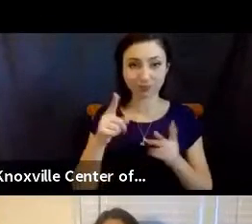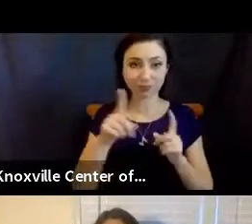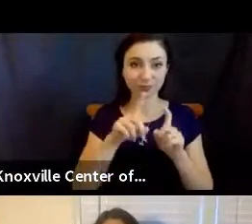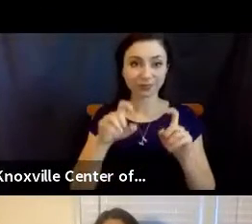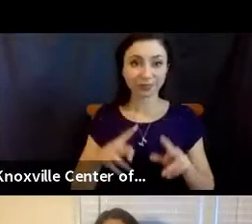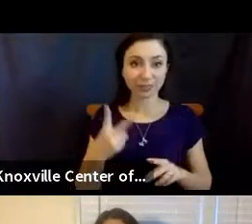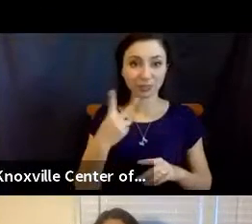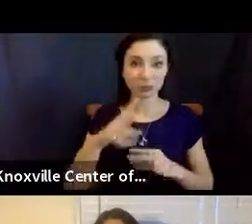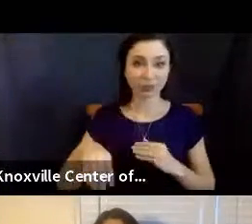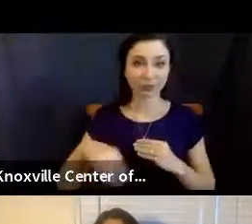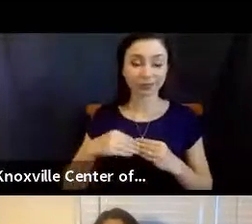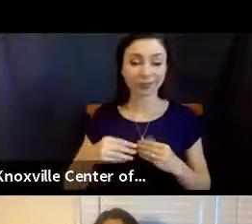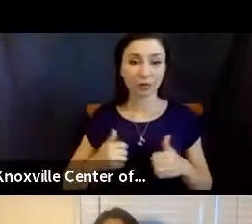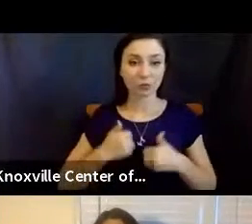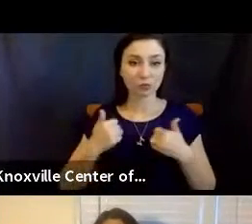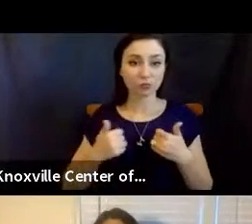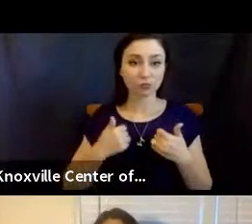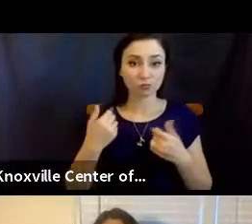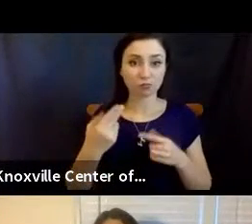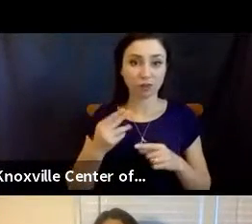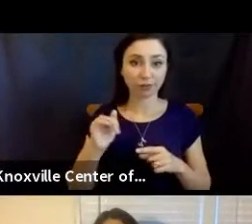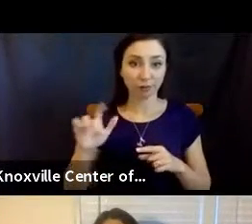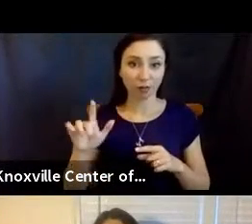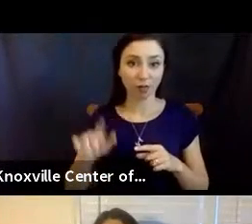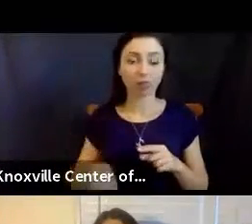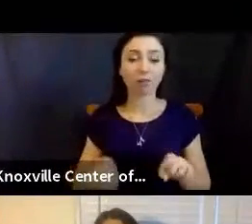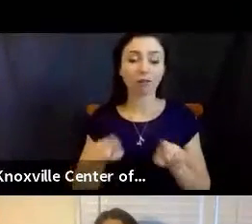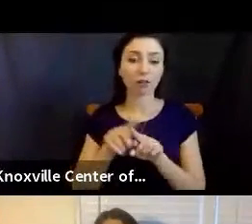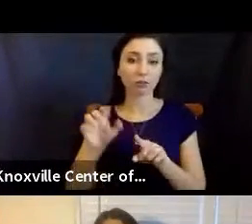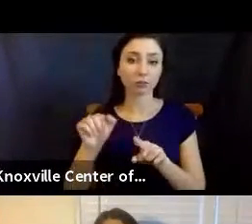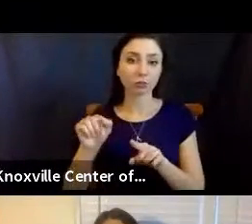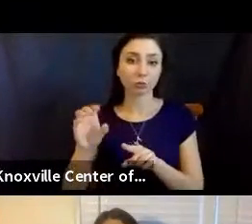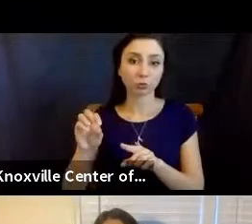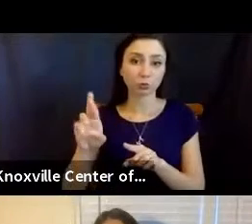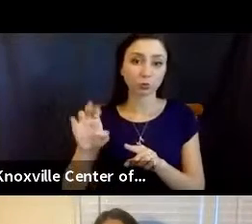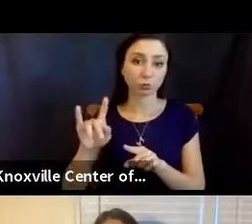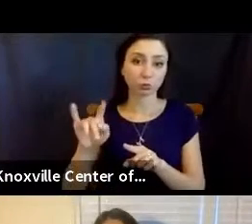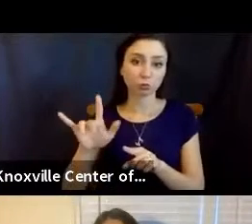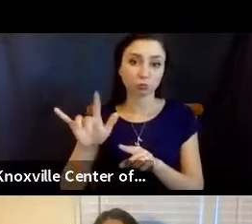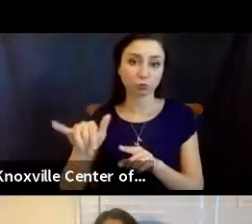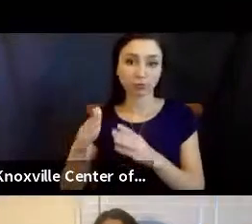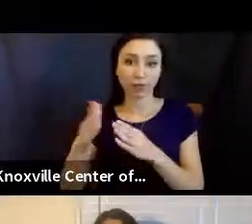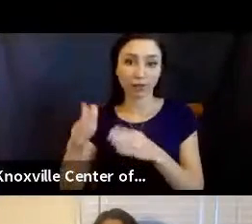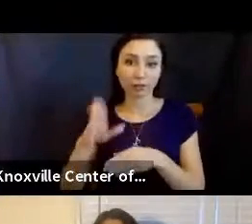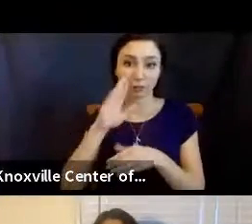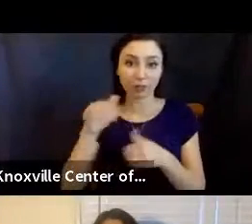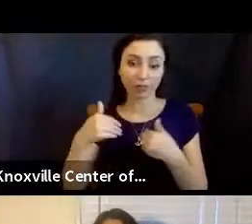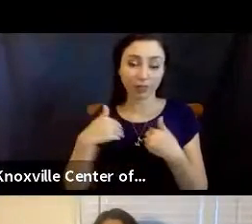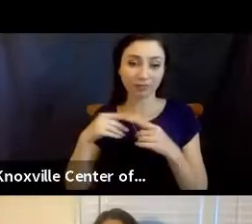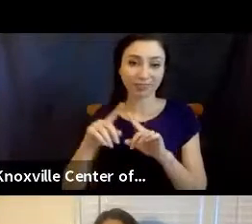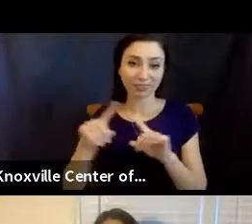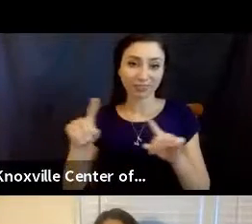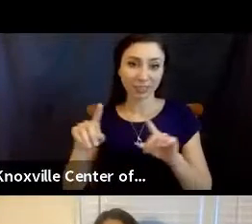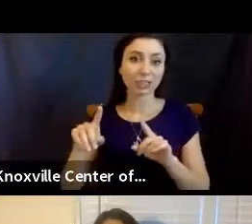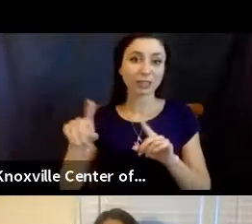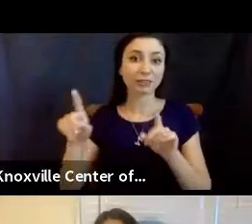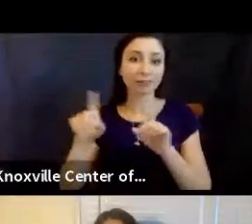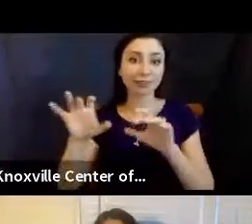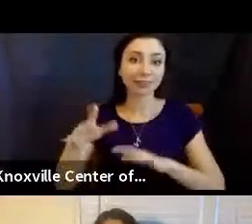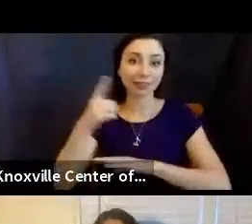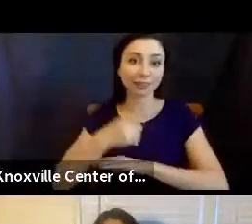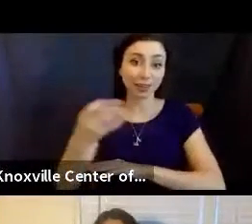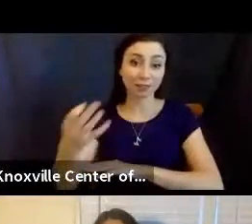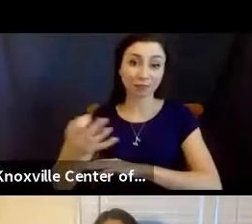2 additional residence halls and a sorority house, and we'll hold another makeup test date for them on Friday if needed. Again,